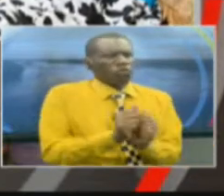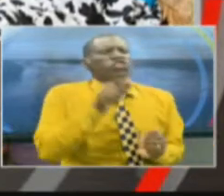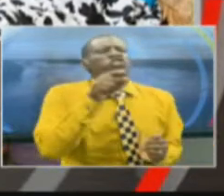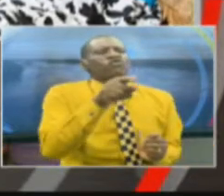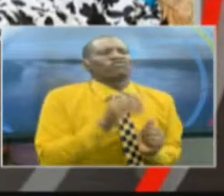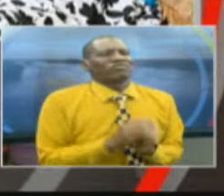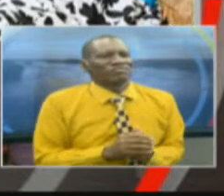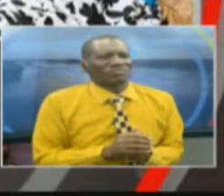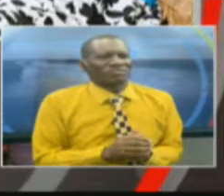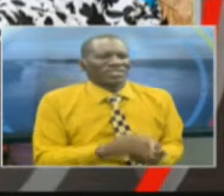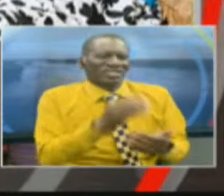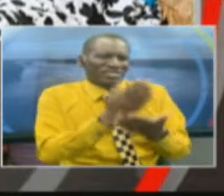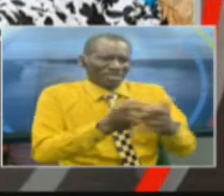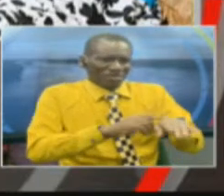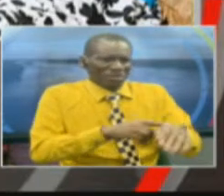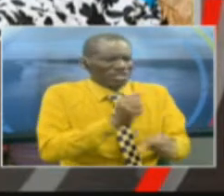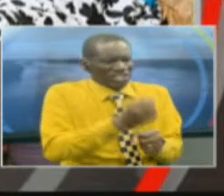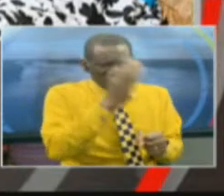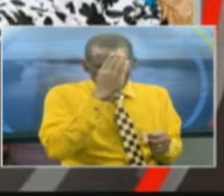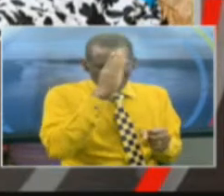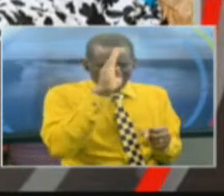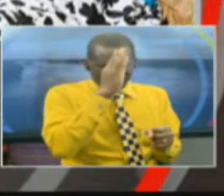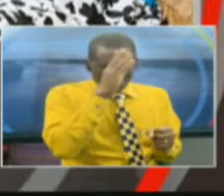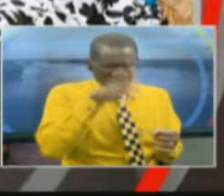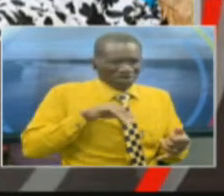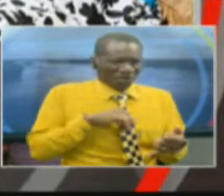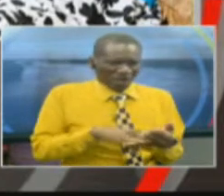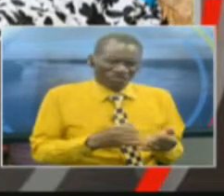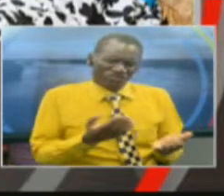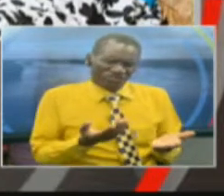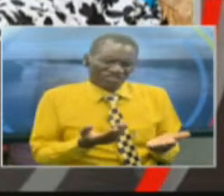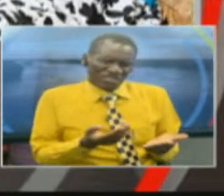you. At some point, did you doubt her commitment?